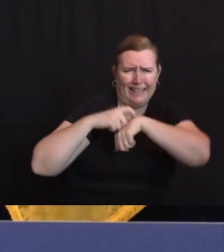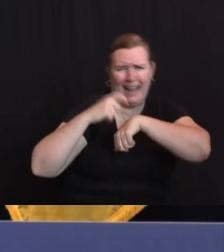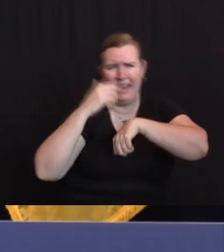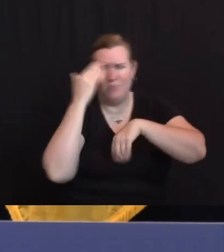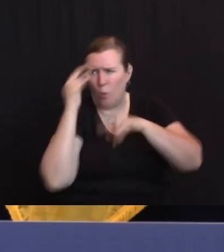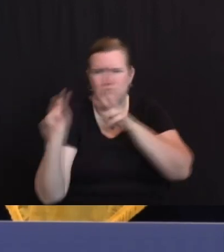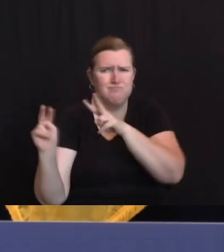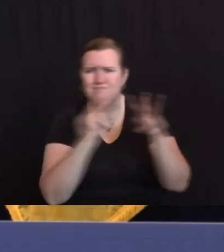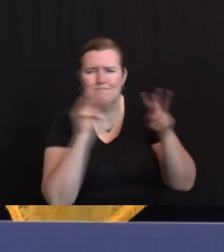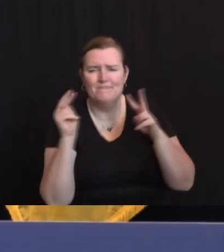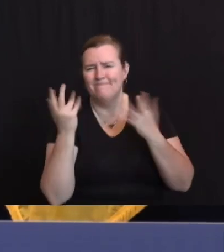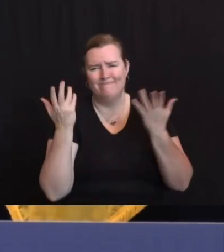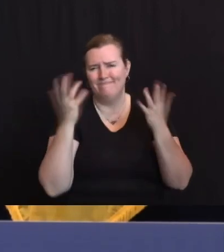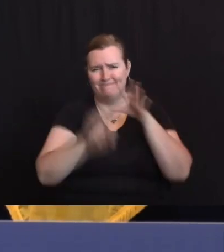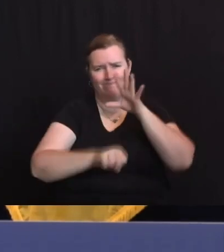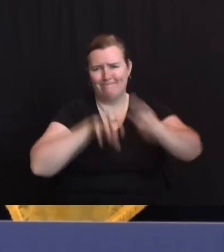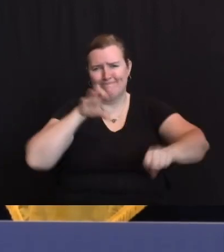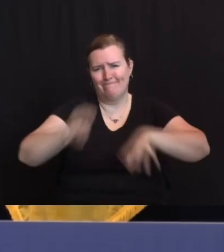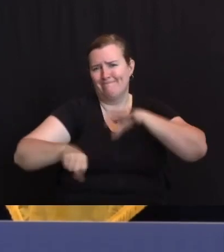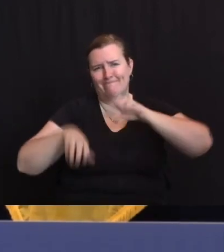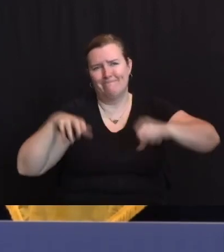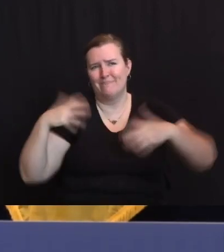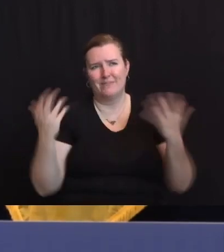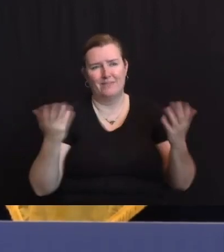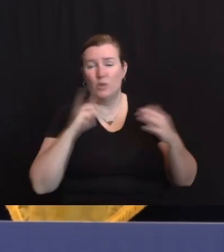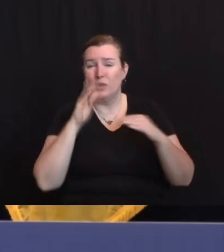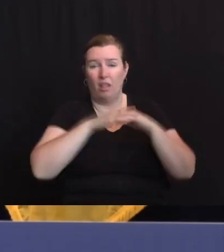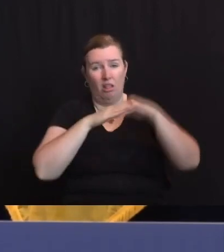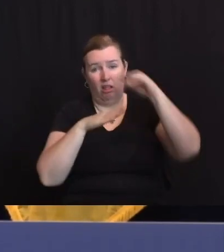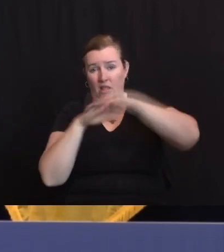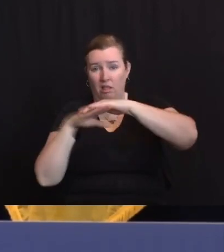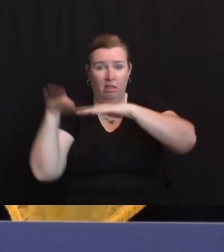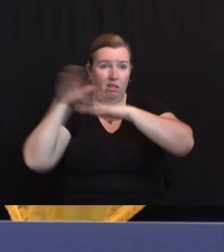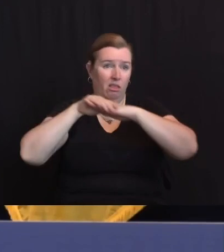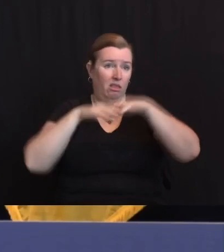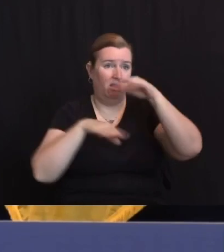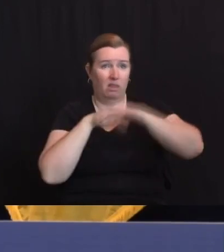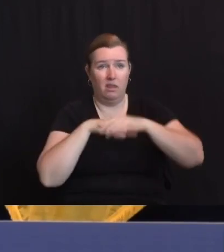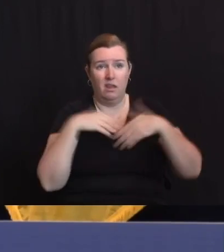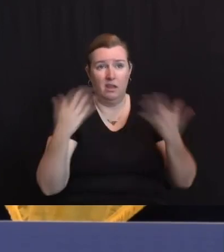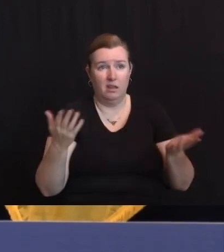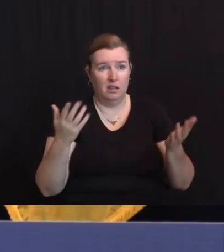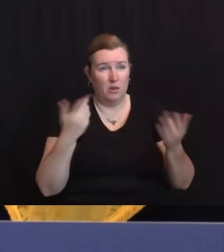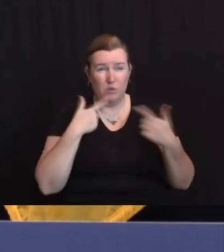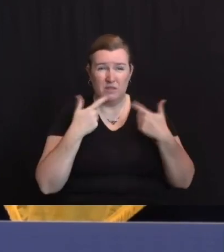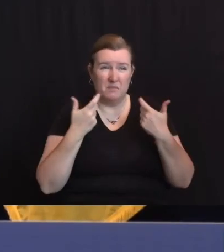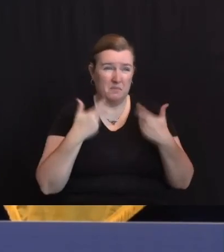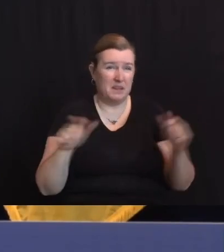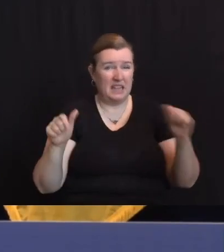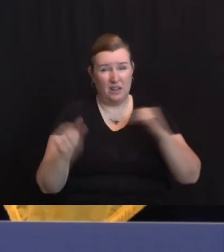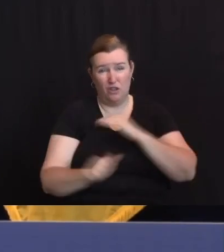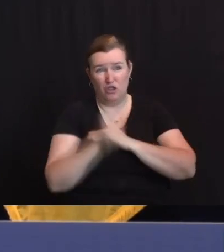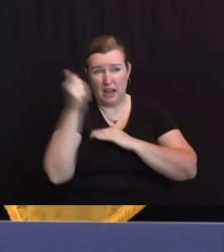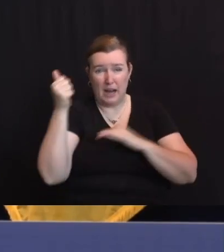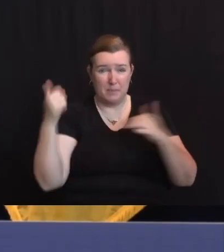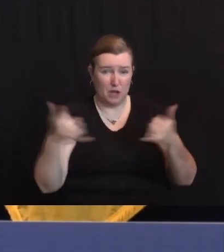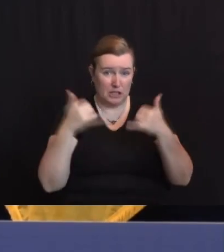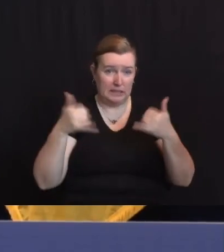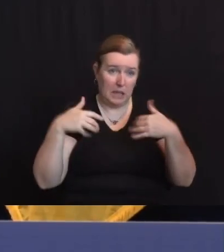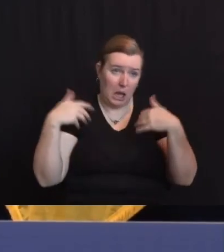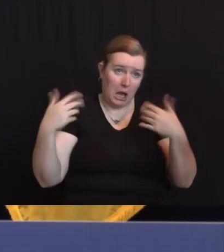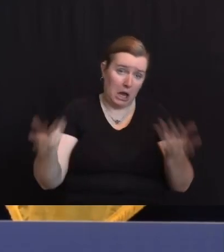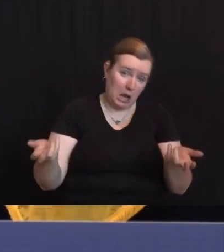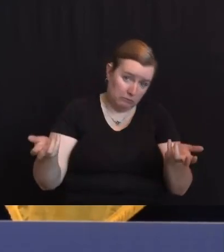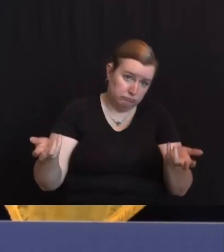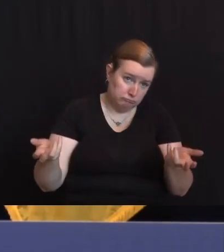of balls in the air. So the question is that the biggest threat? I mean, I'm putting aside whether or not the virus itself,